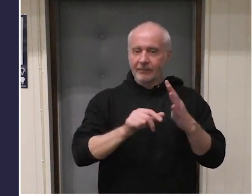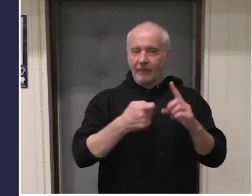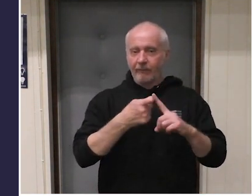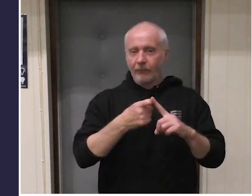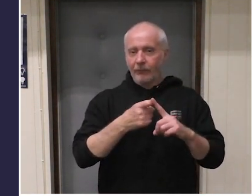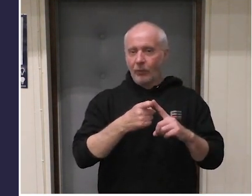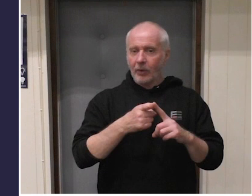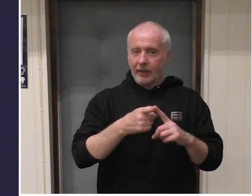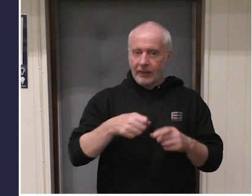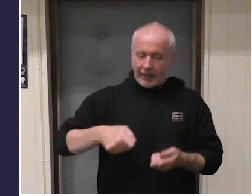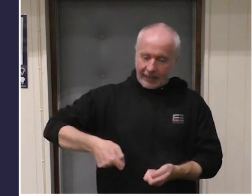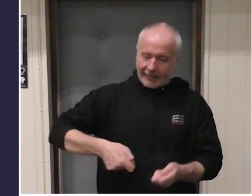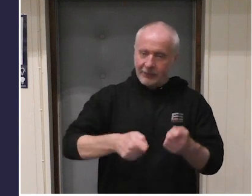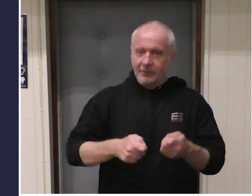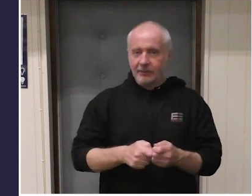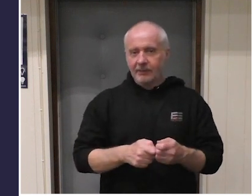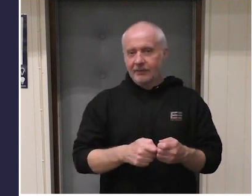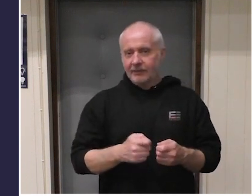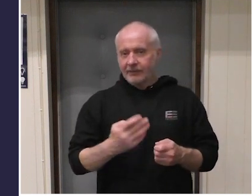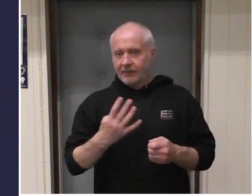4 candles. Sure, 4 candles.